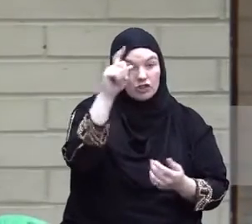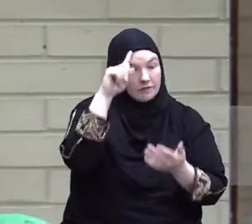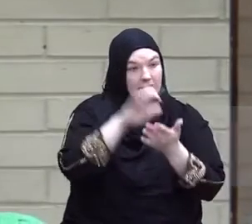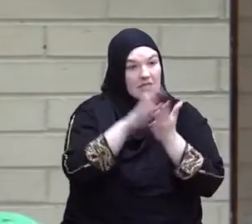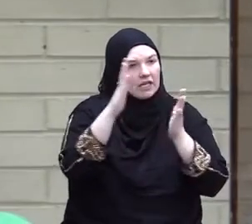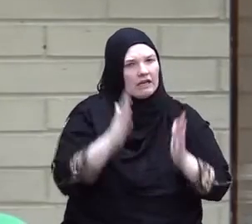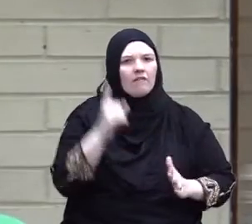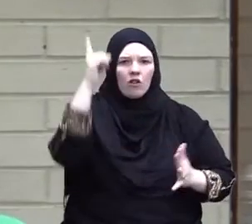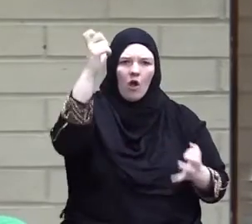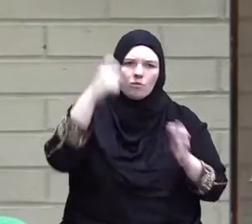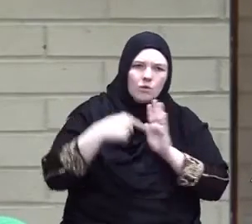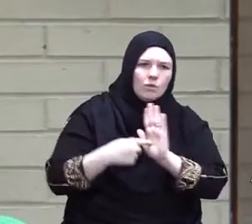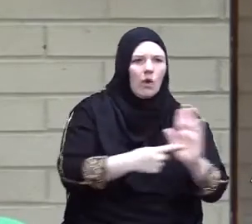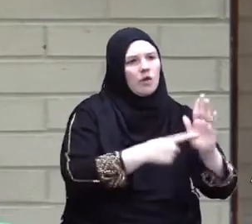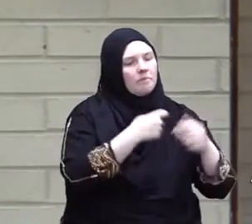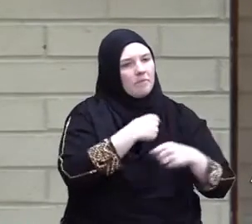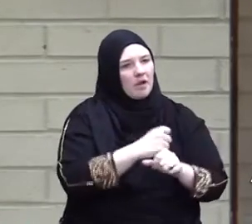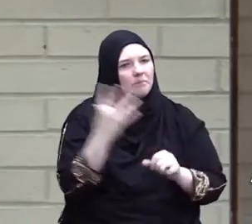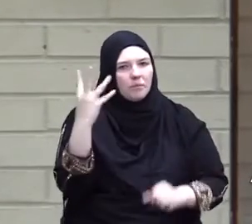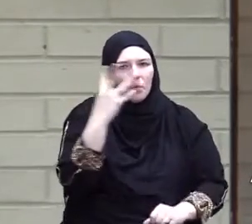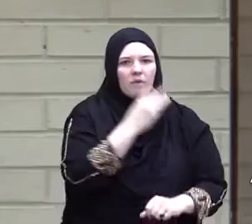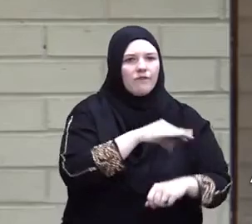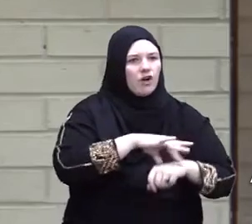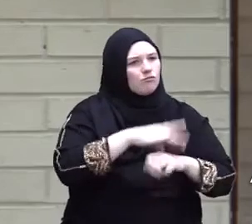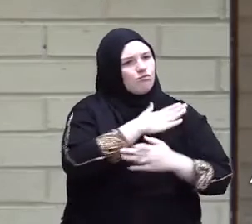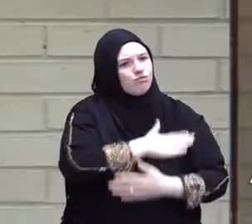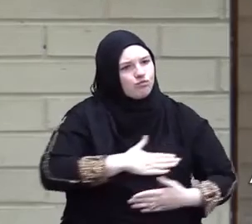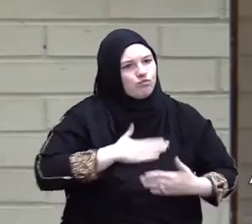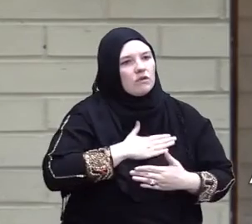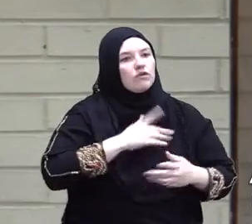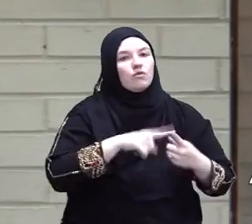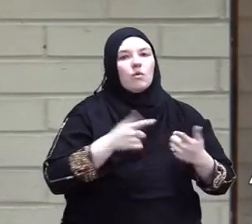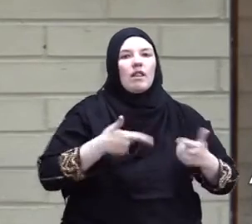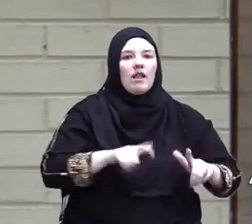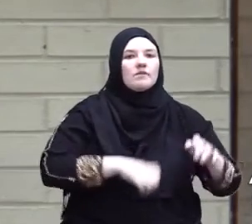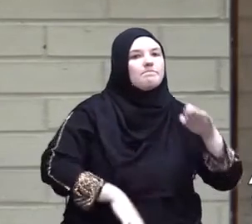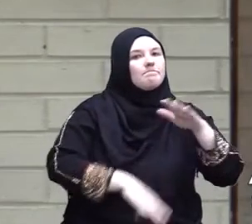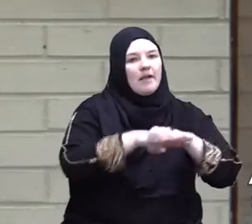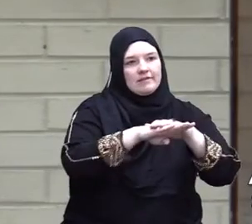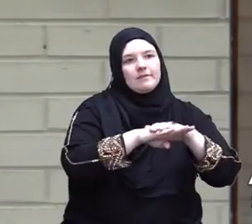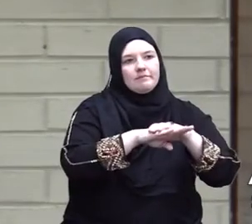wants you to enjoy it to the maximum allowed.